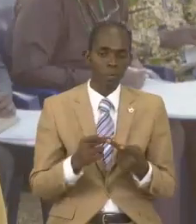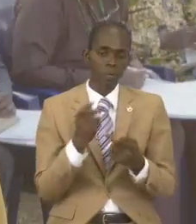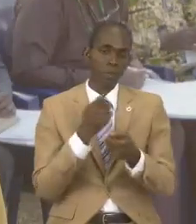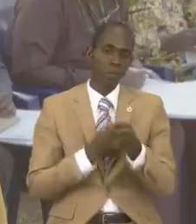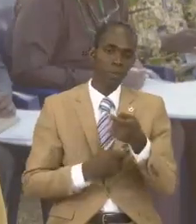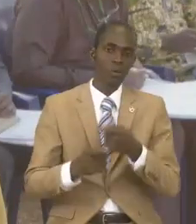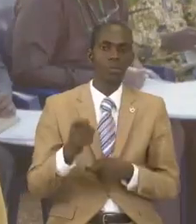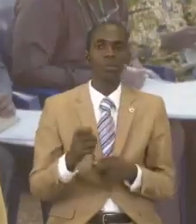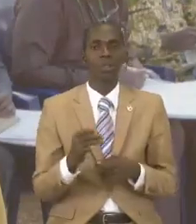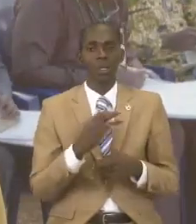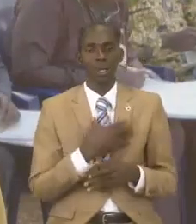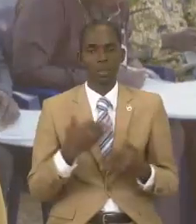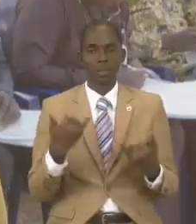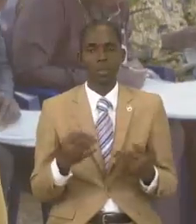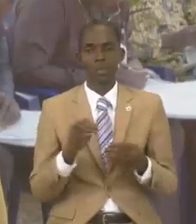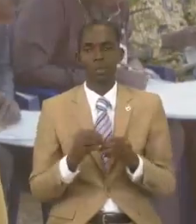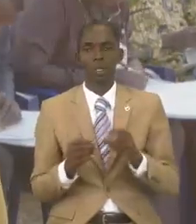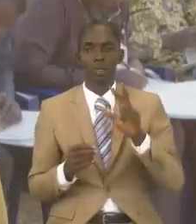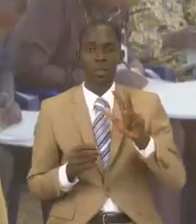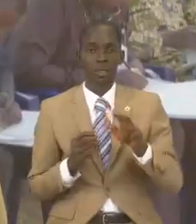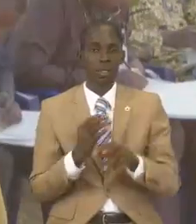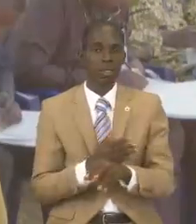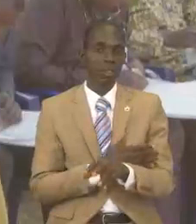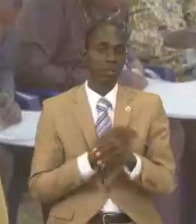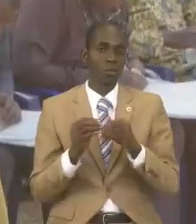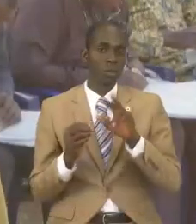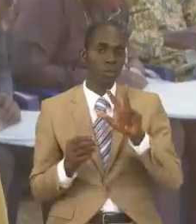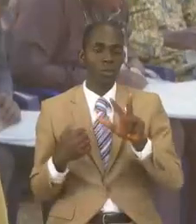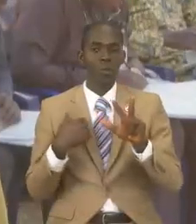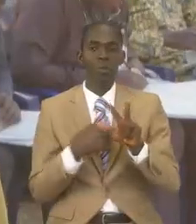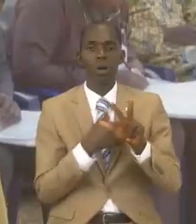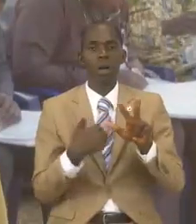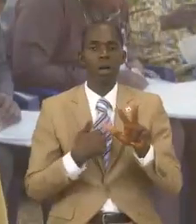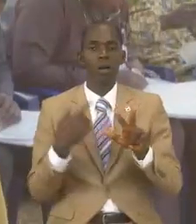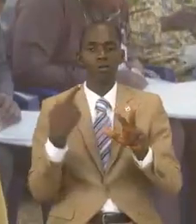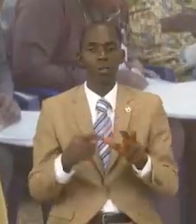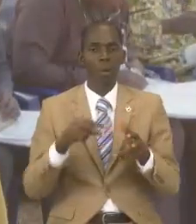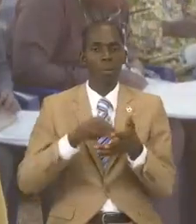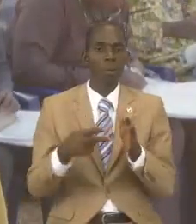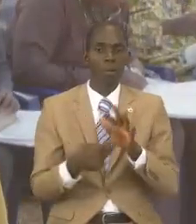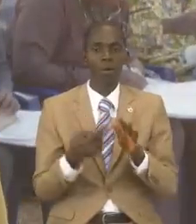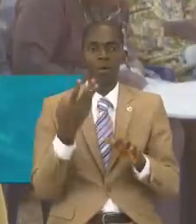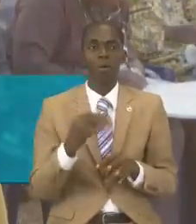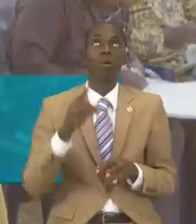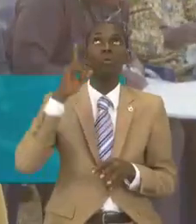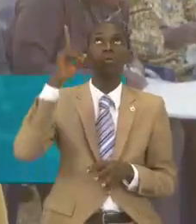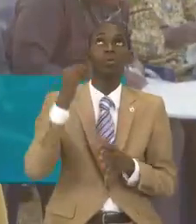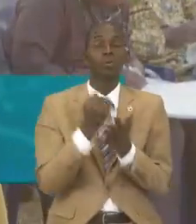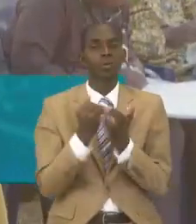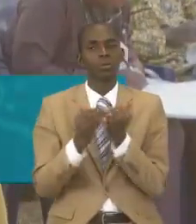We're going to number three here now. In number three, we have the purpose of his crucifixion. But